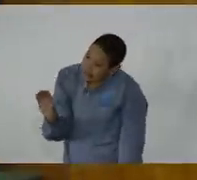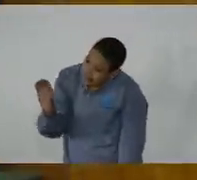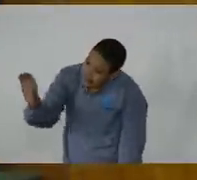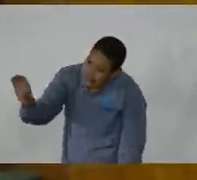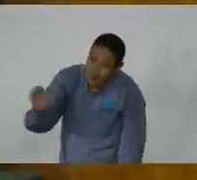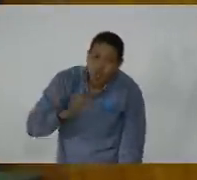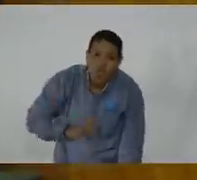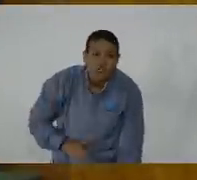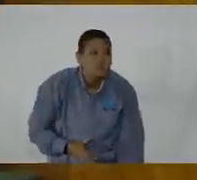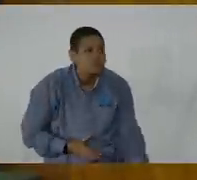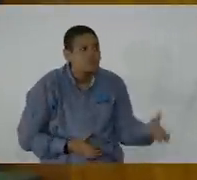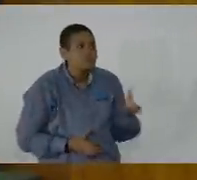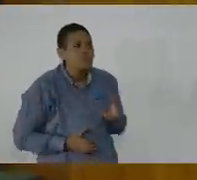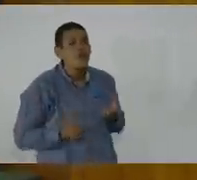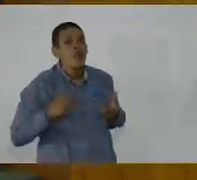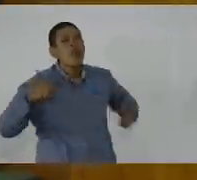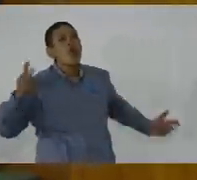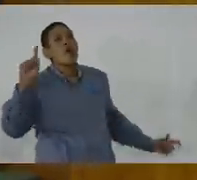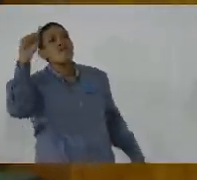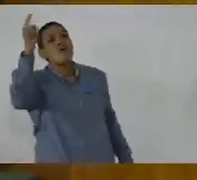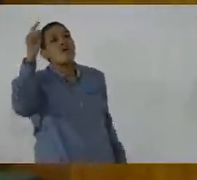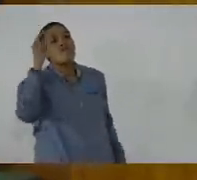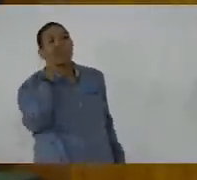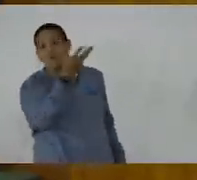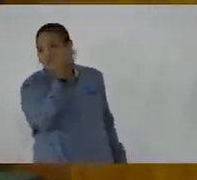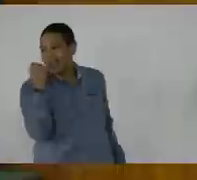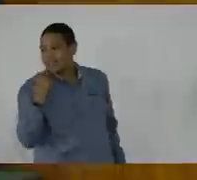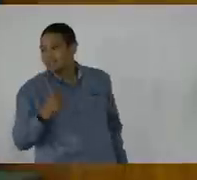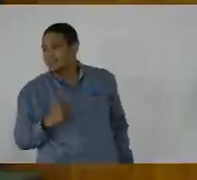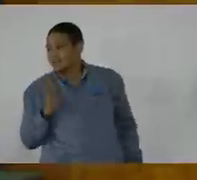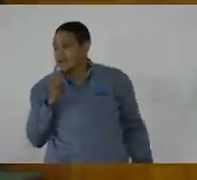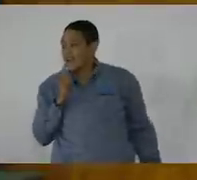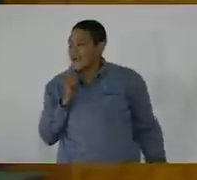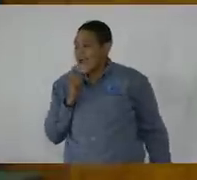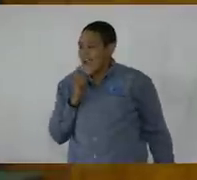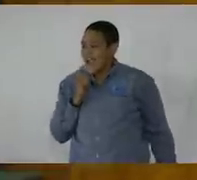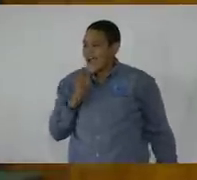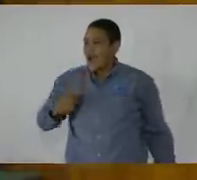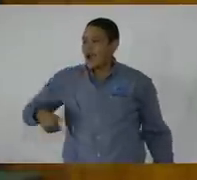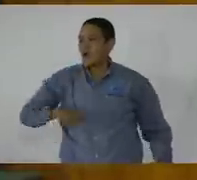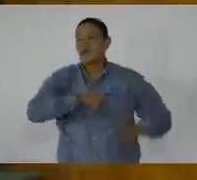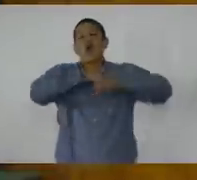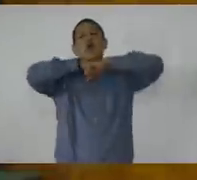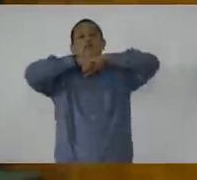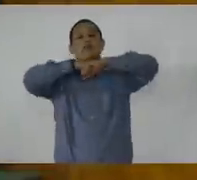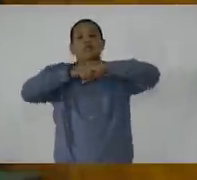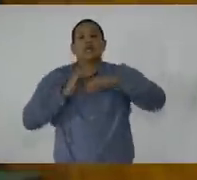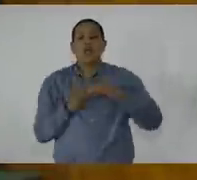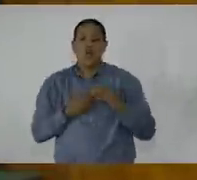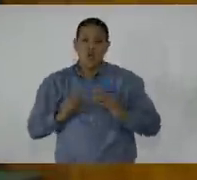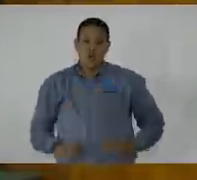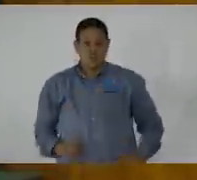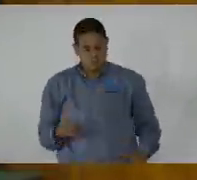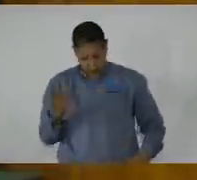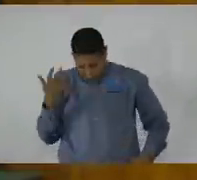consumer, the largest ever compensation granted by the tribunal. We are protecting consumers, Madam